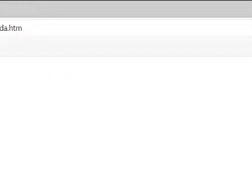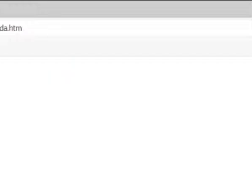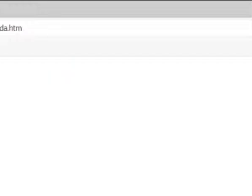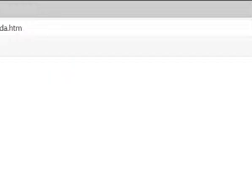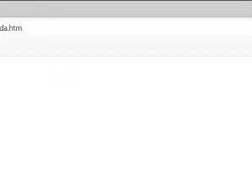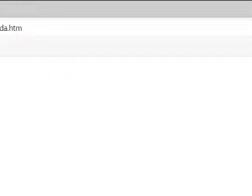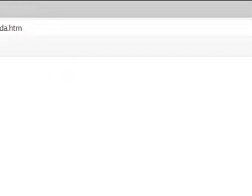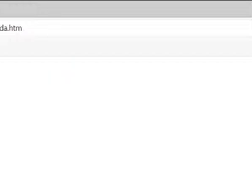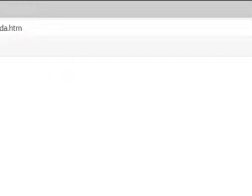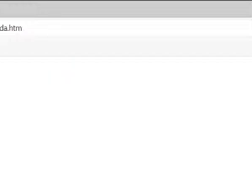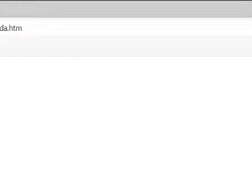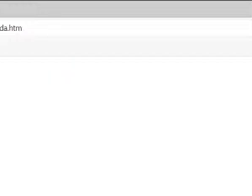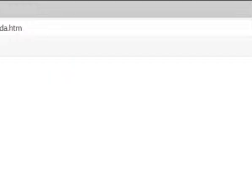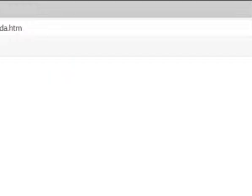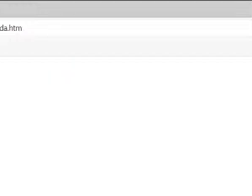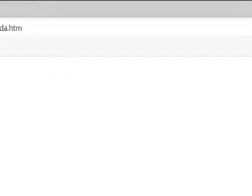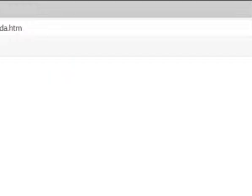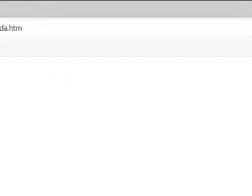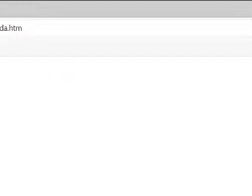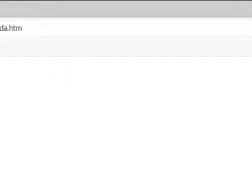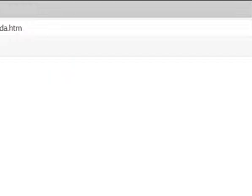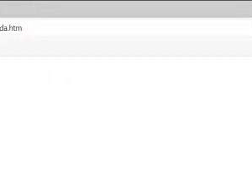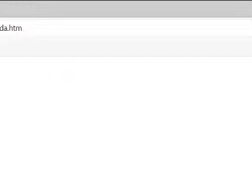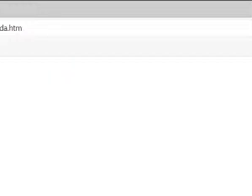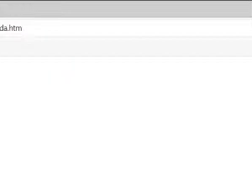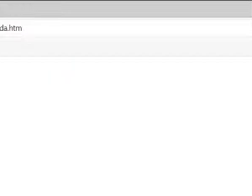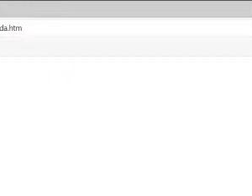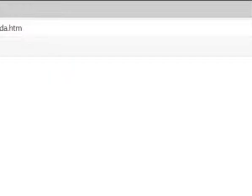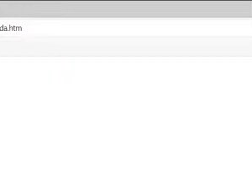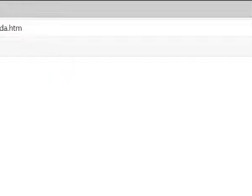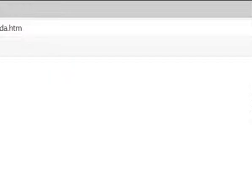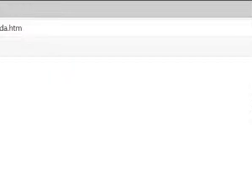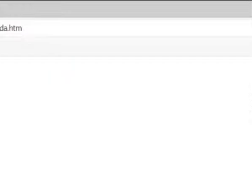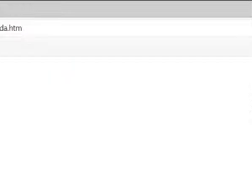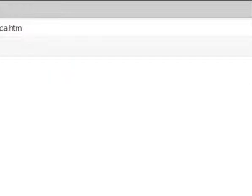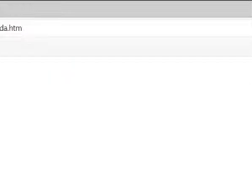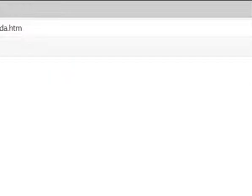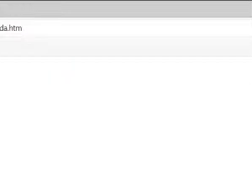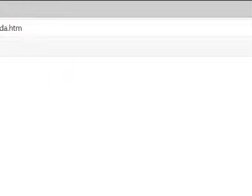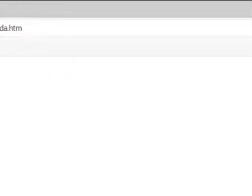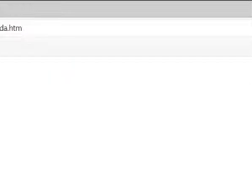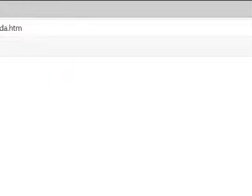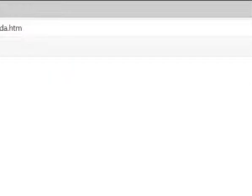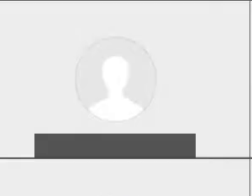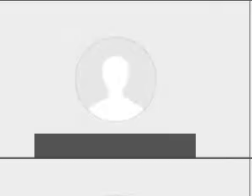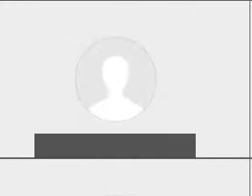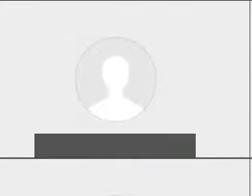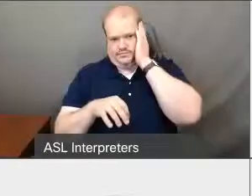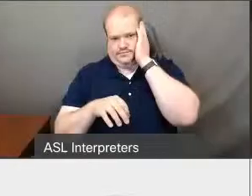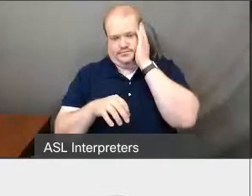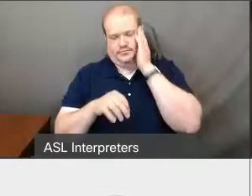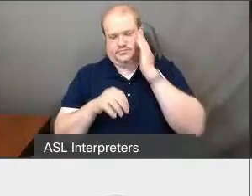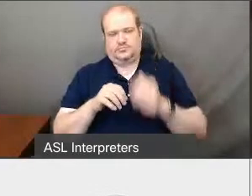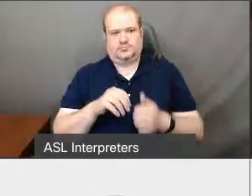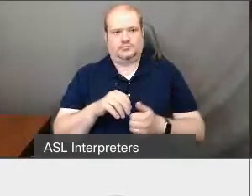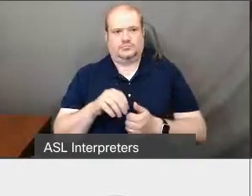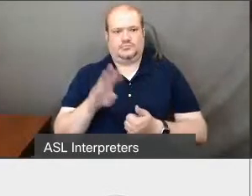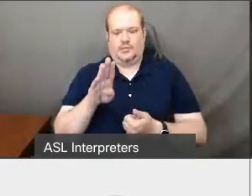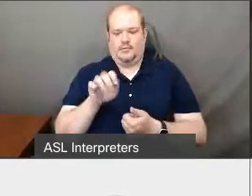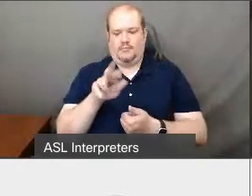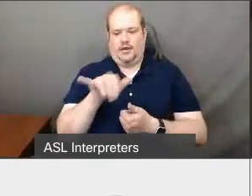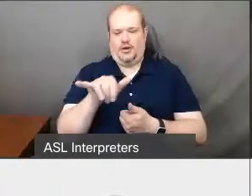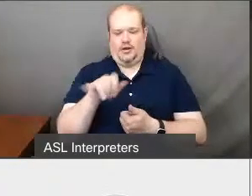move. Okay. Motion, about a second. Second. Okay, got a motion and a second. Can we get a vote? Barry,